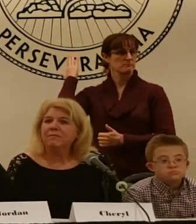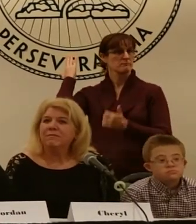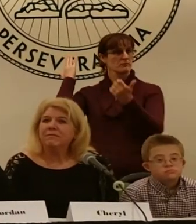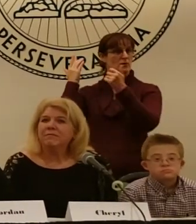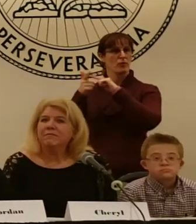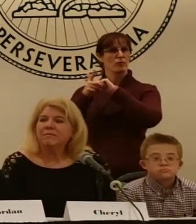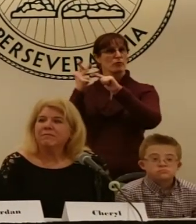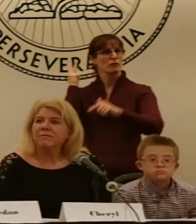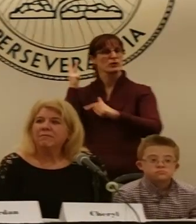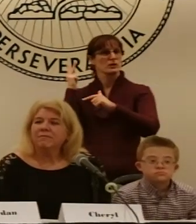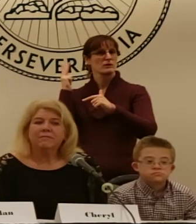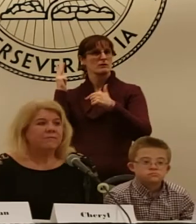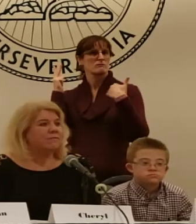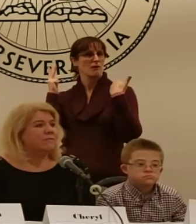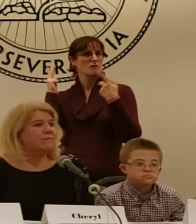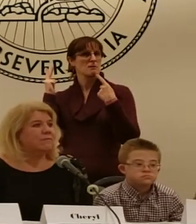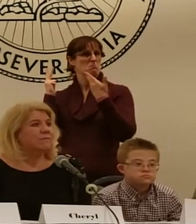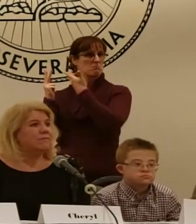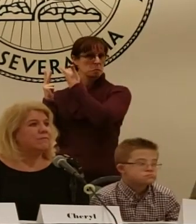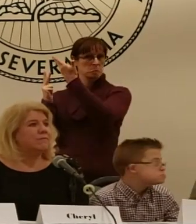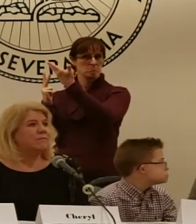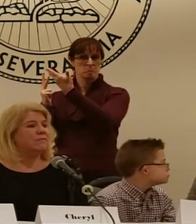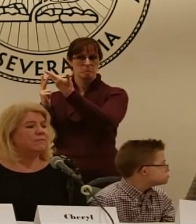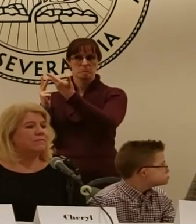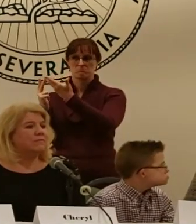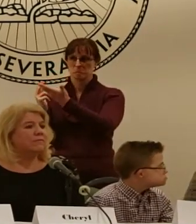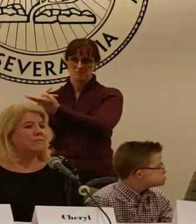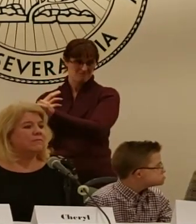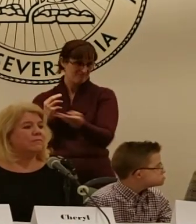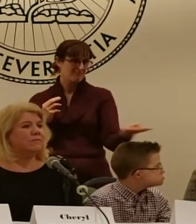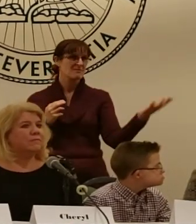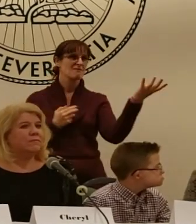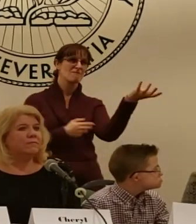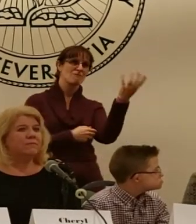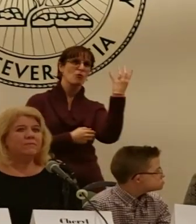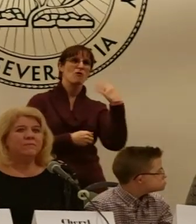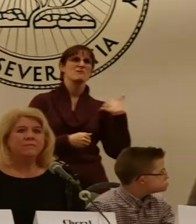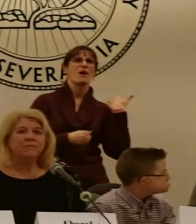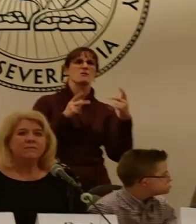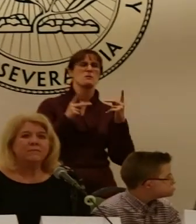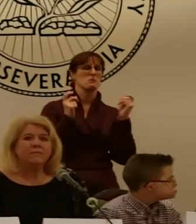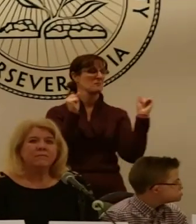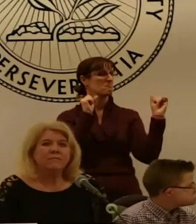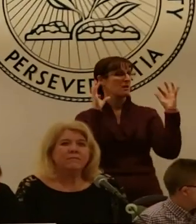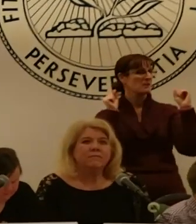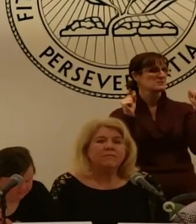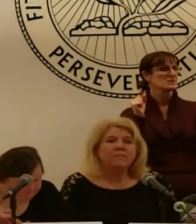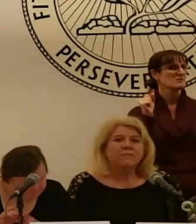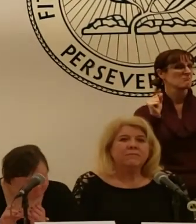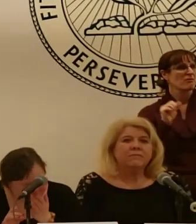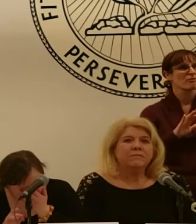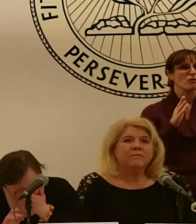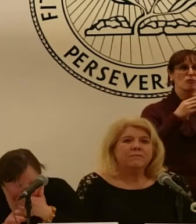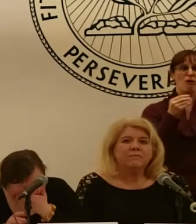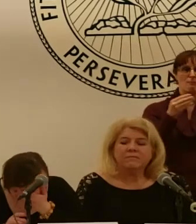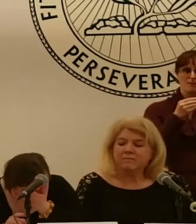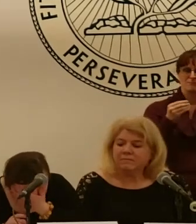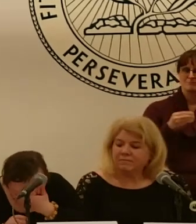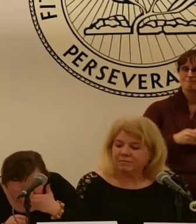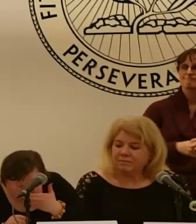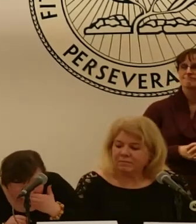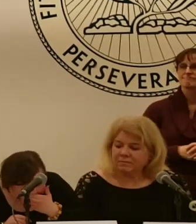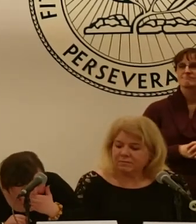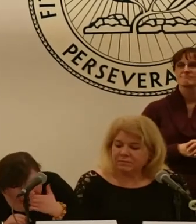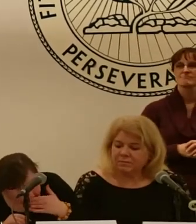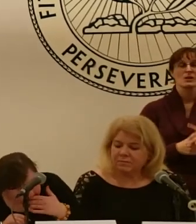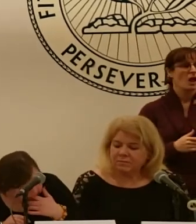three examples. You've heard from these amazing young people and what they're doing. I think, you know, the important thing, one of the